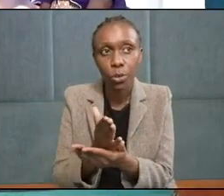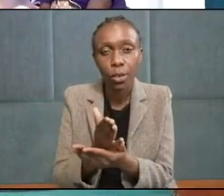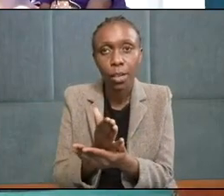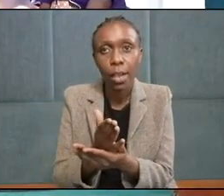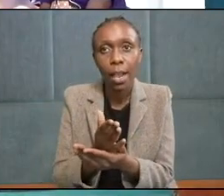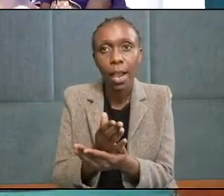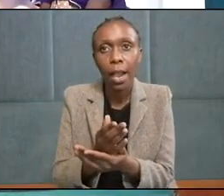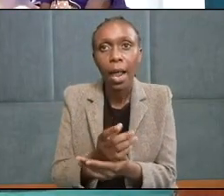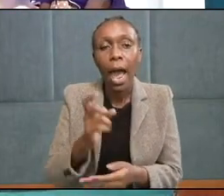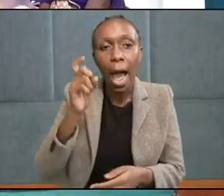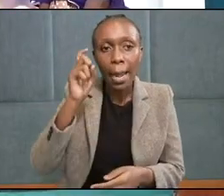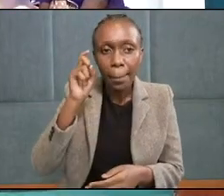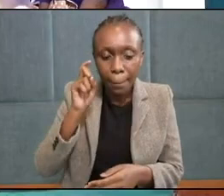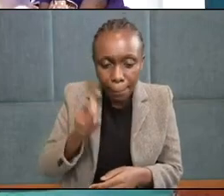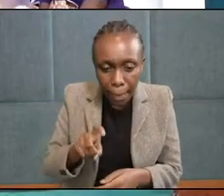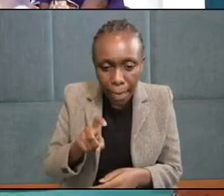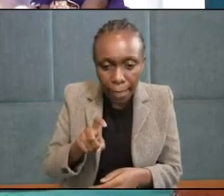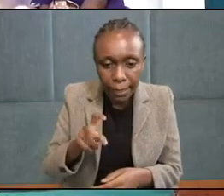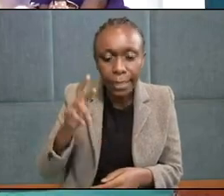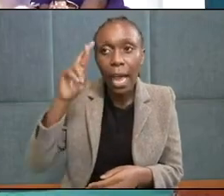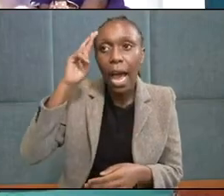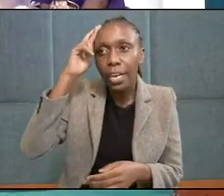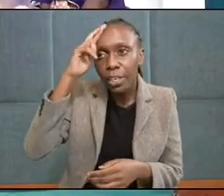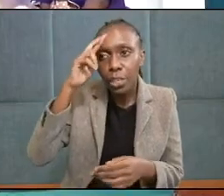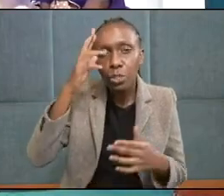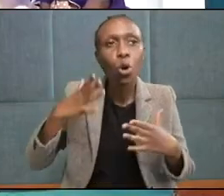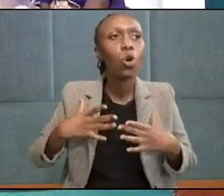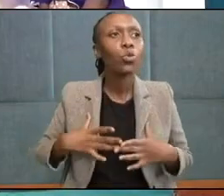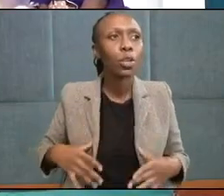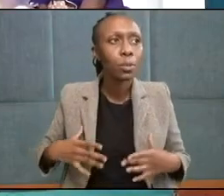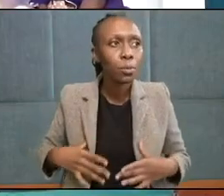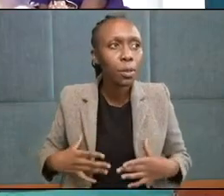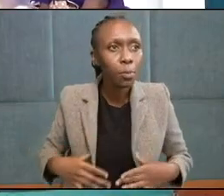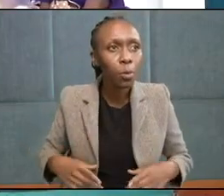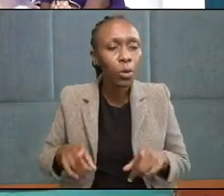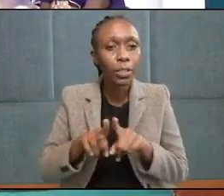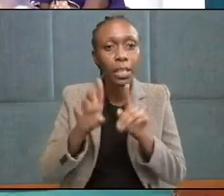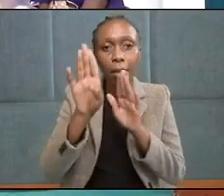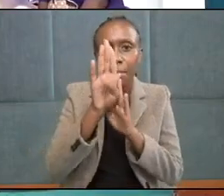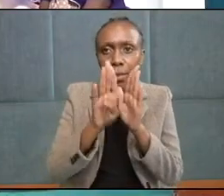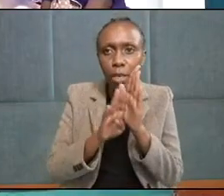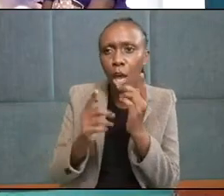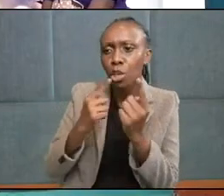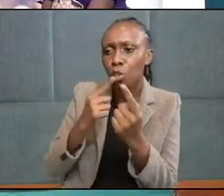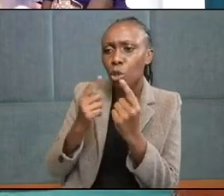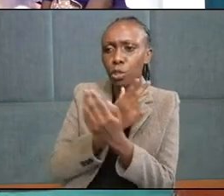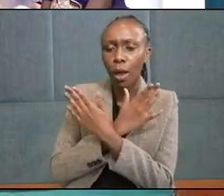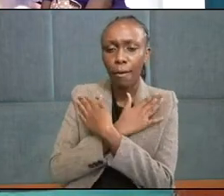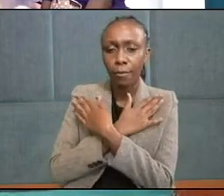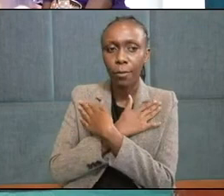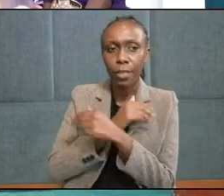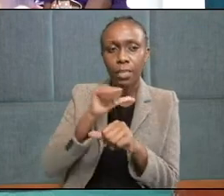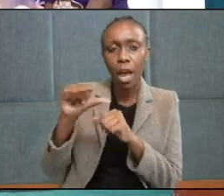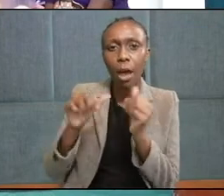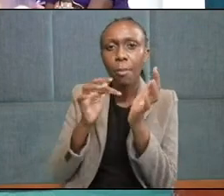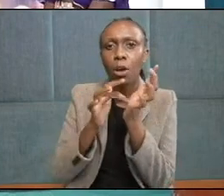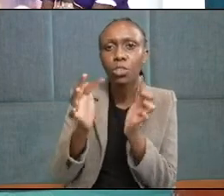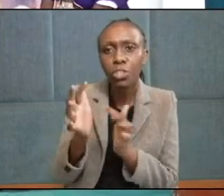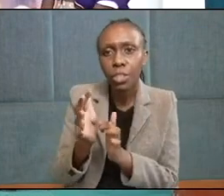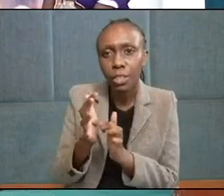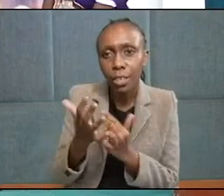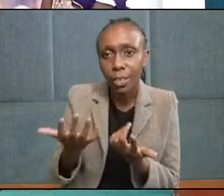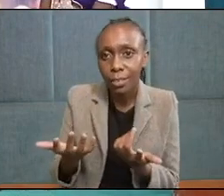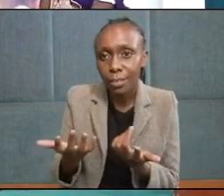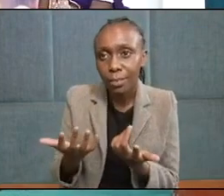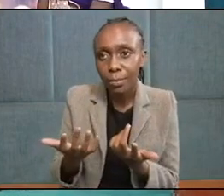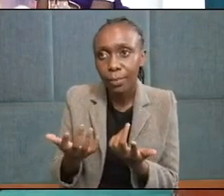be like Paul, reason with people from the scripture, talk to our friends about Jesus, our teachers,